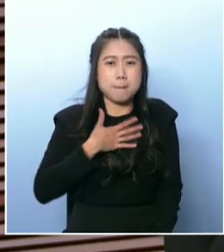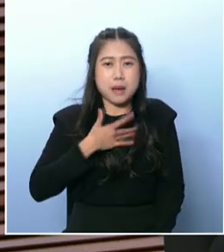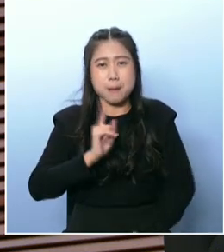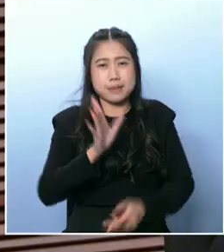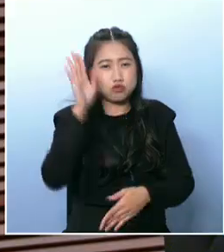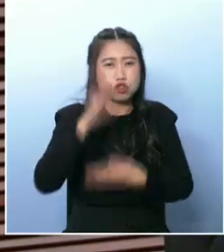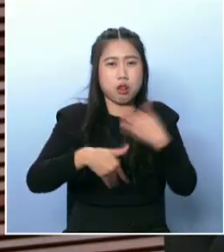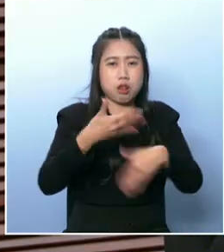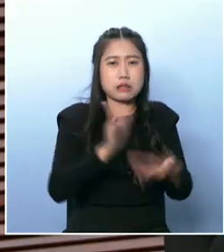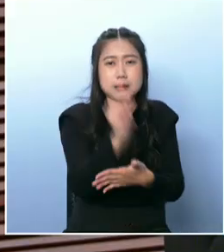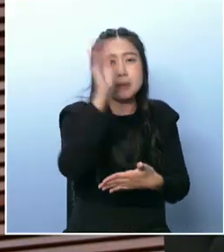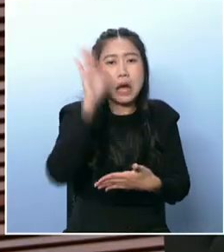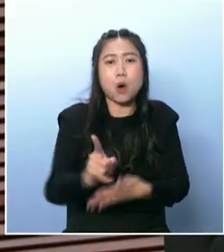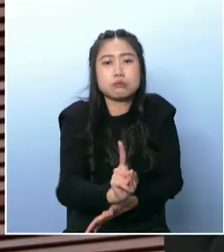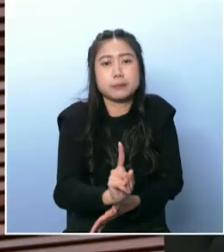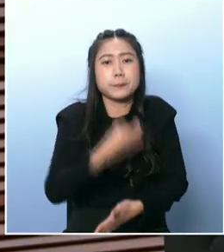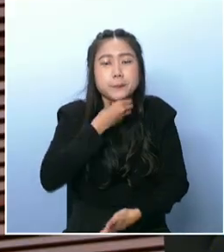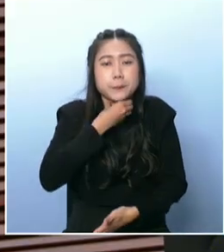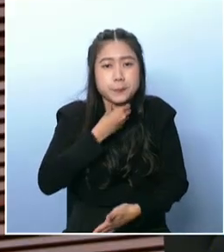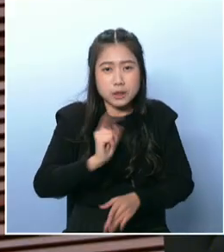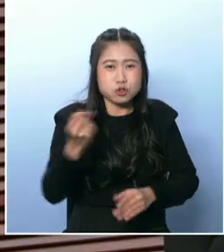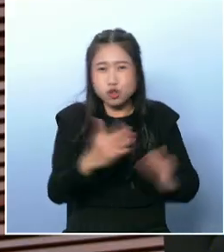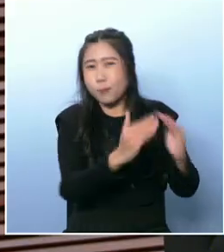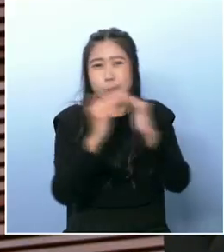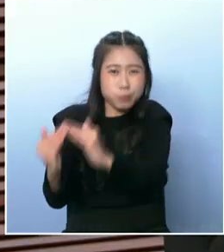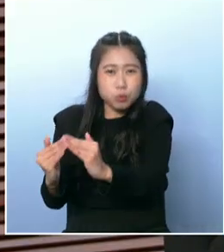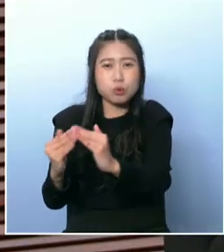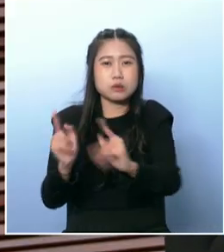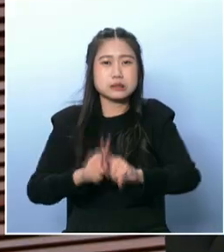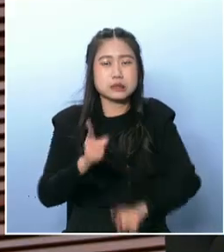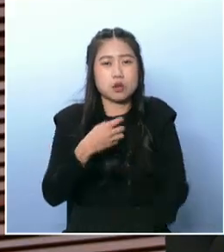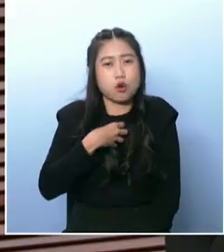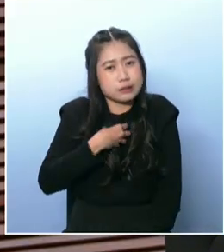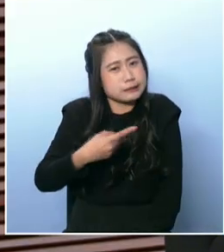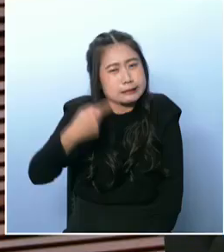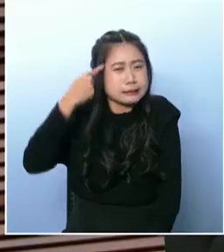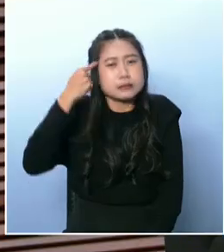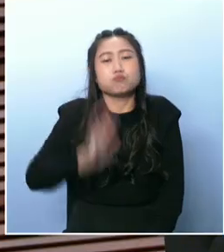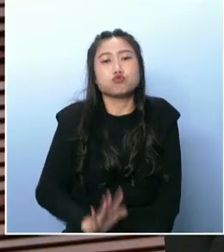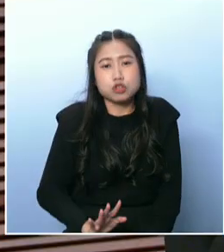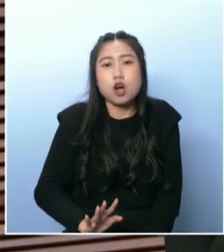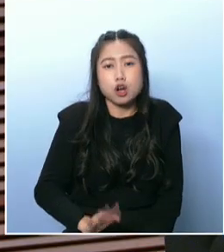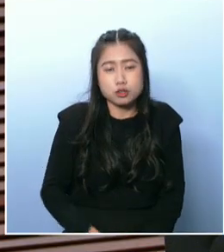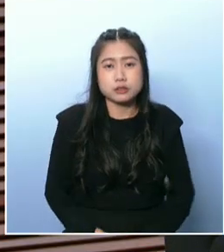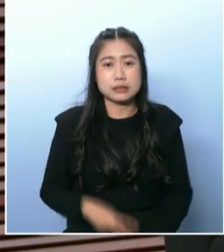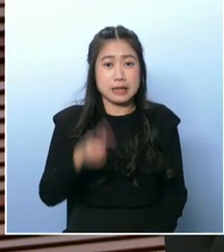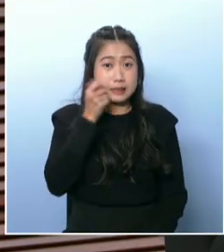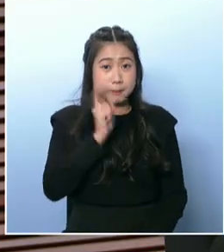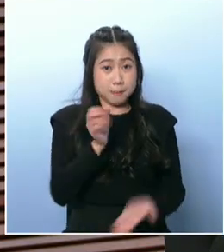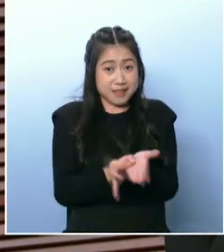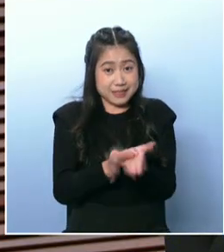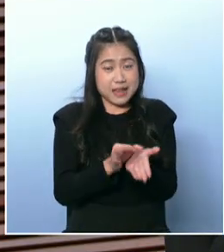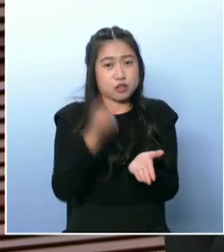for use for about 10 years, and we worried about what will happen after that 10-year period. So this is a worthwhile